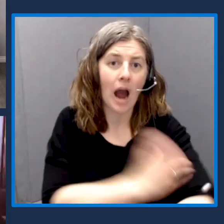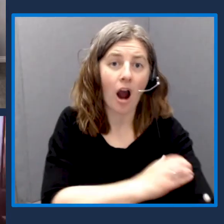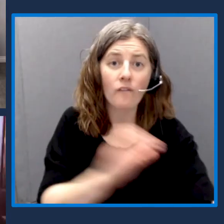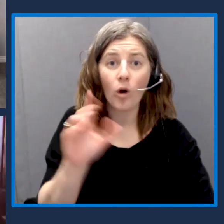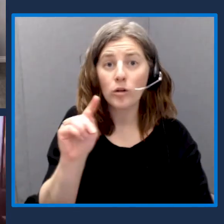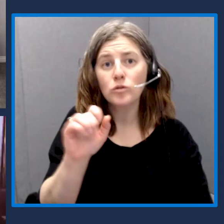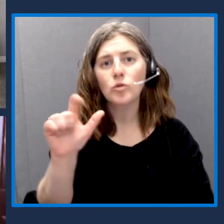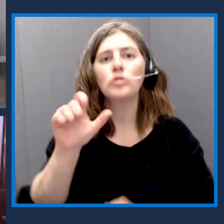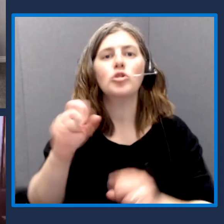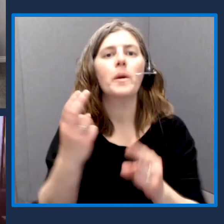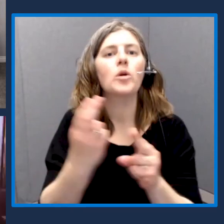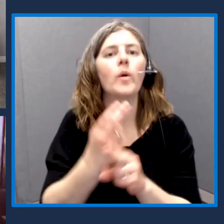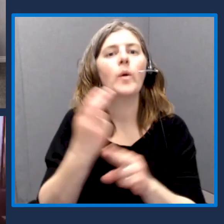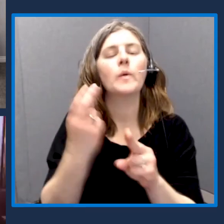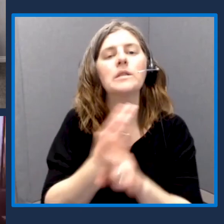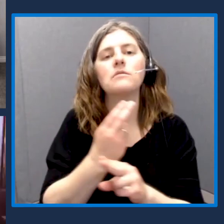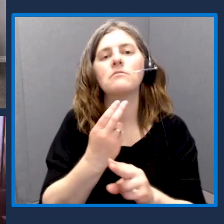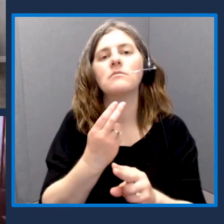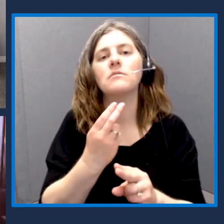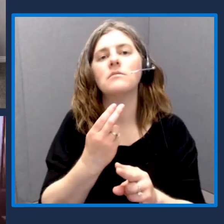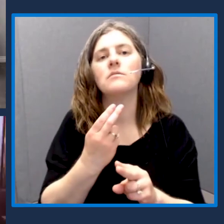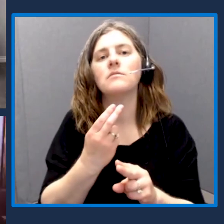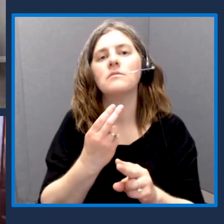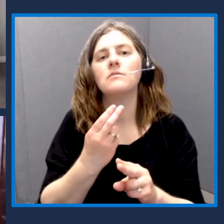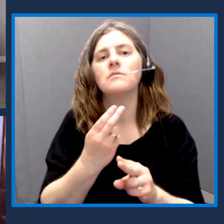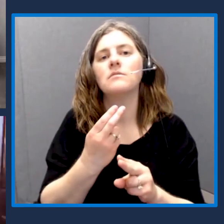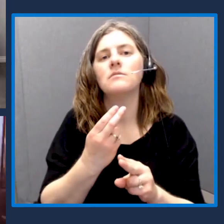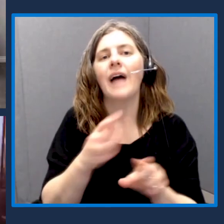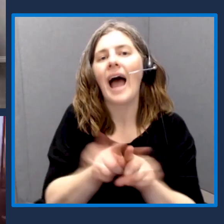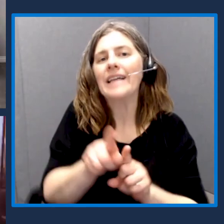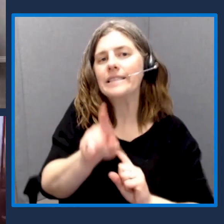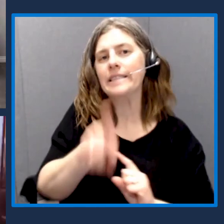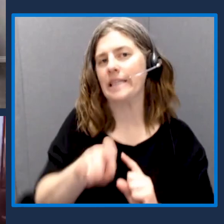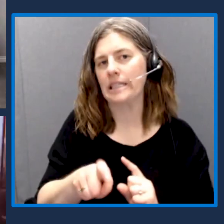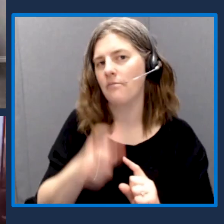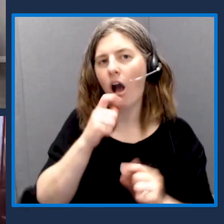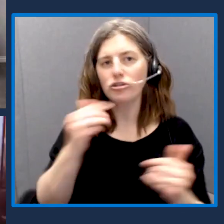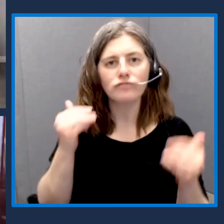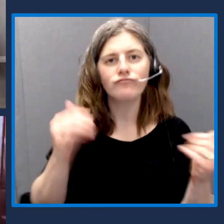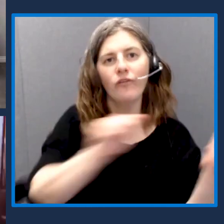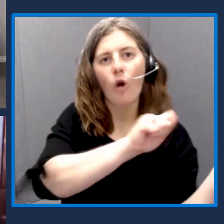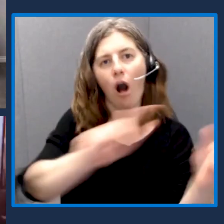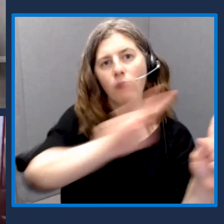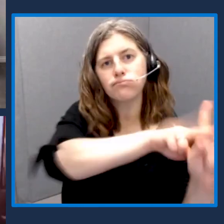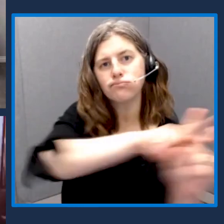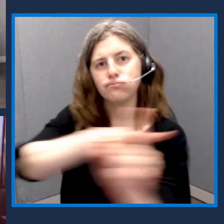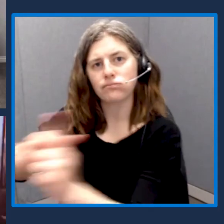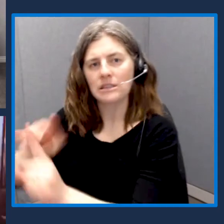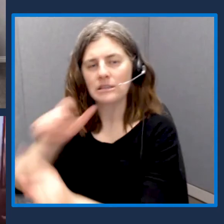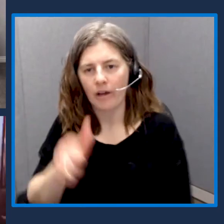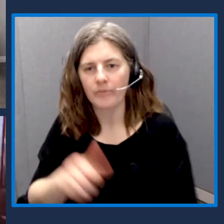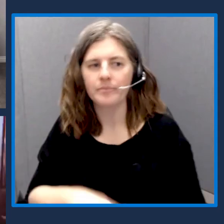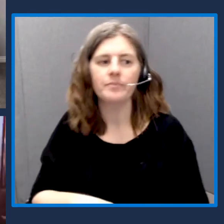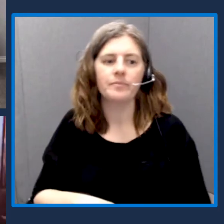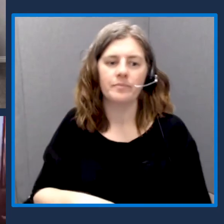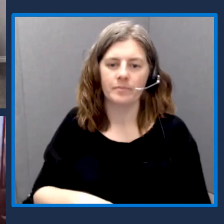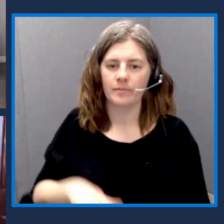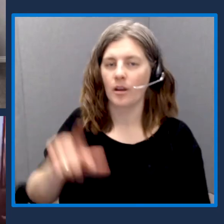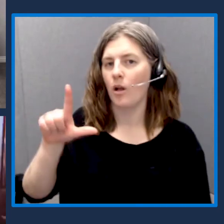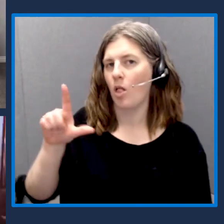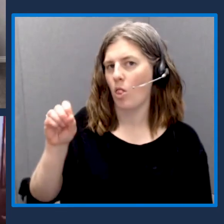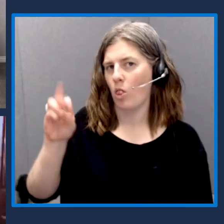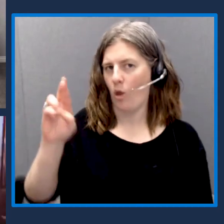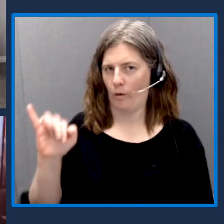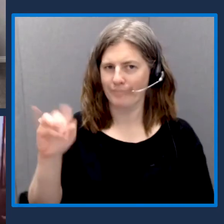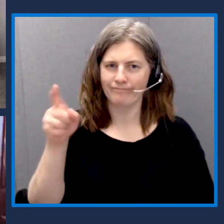be used wisely and sparingly. Yeah, absolutely. So yeah, we always favor where we can, think